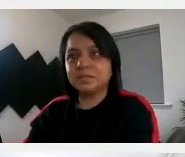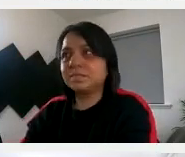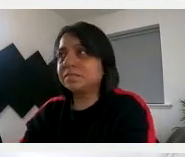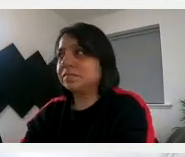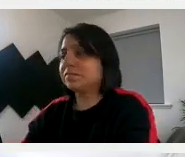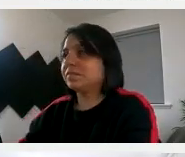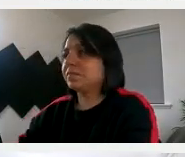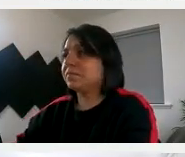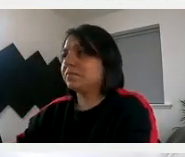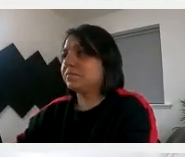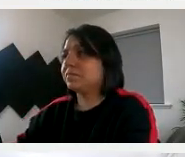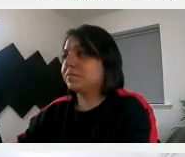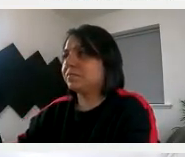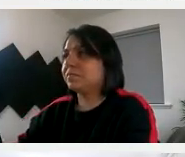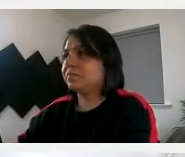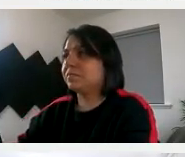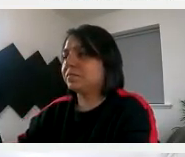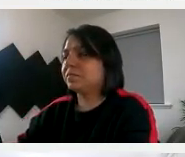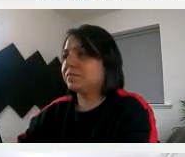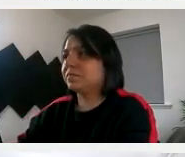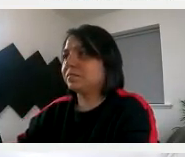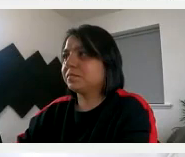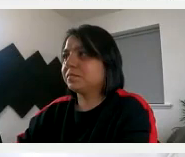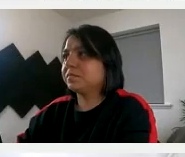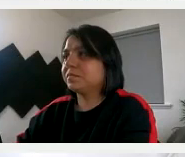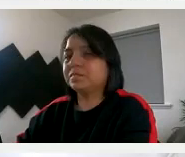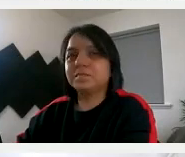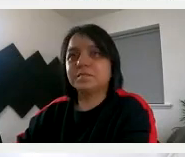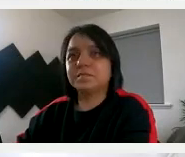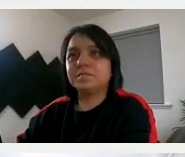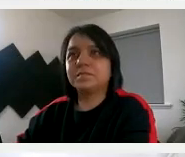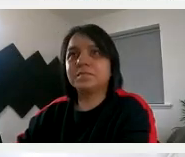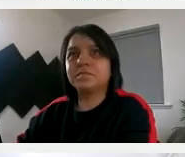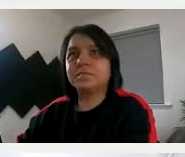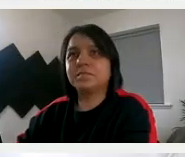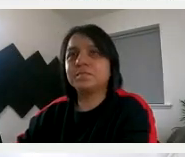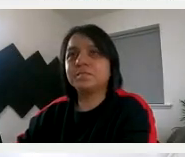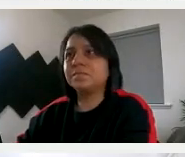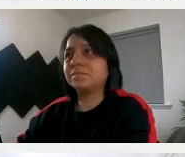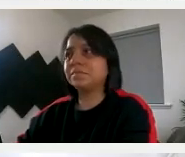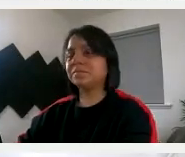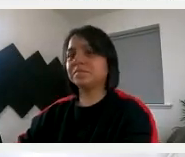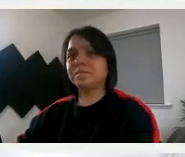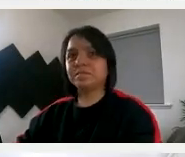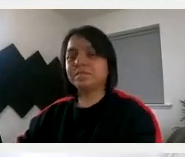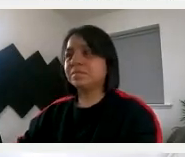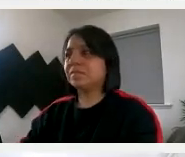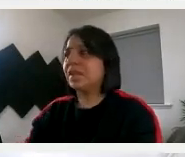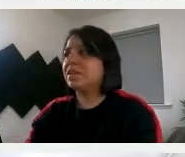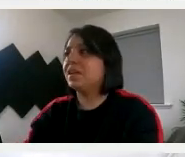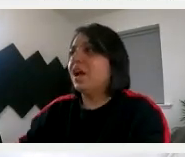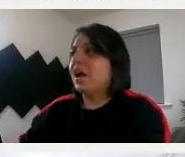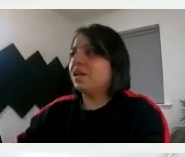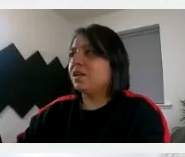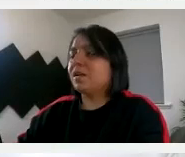Aberdeen, really nice. You know, people are nice as well. And accent is really nice and very, very understandable. That's